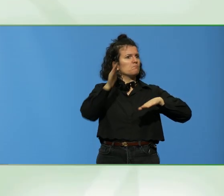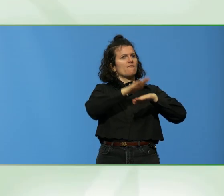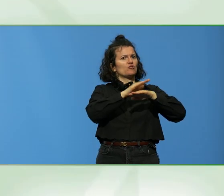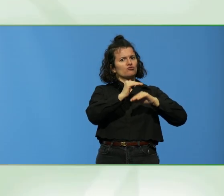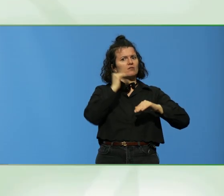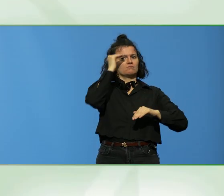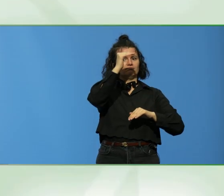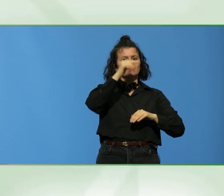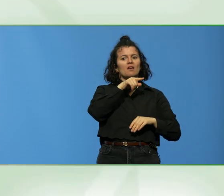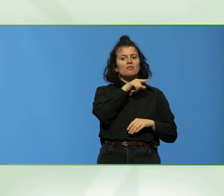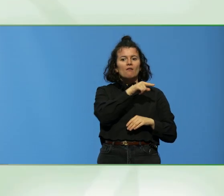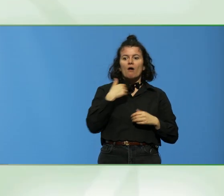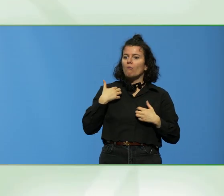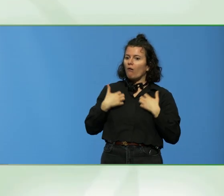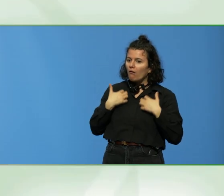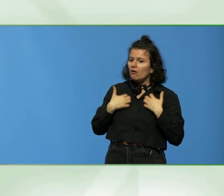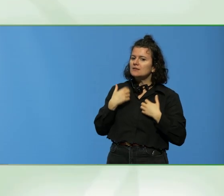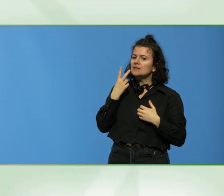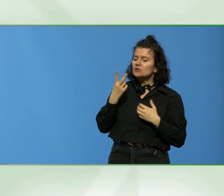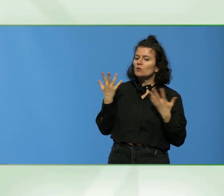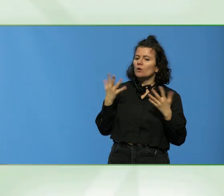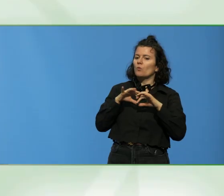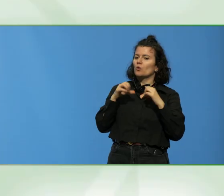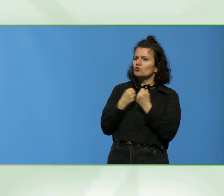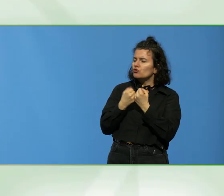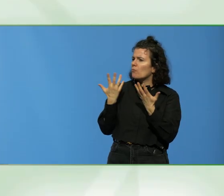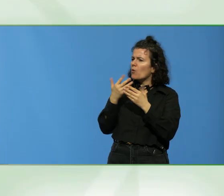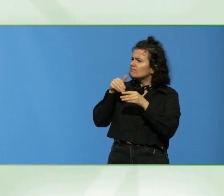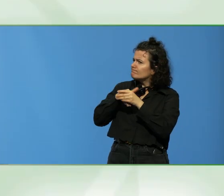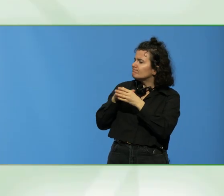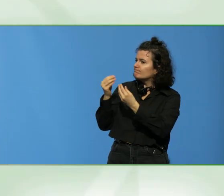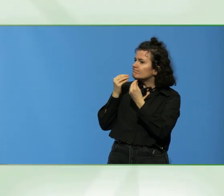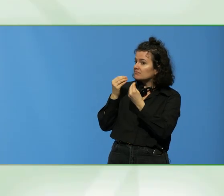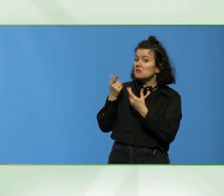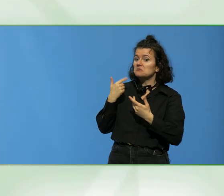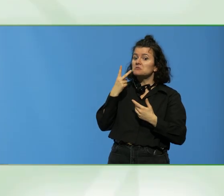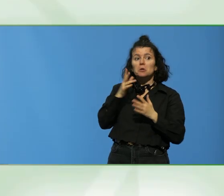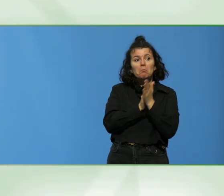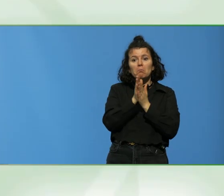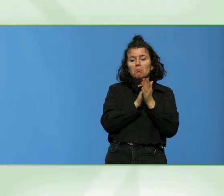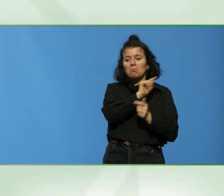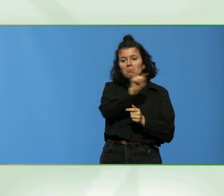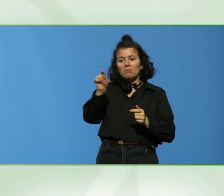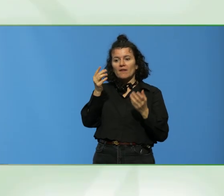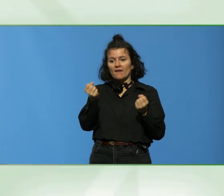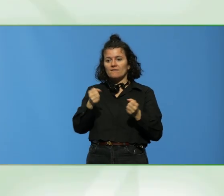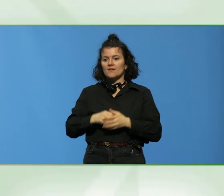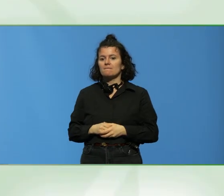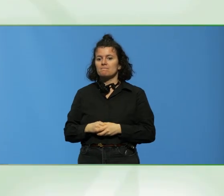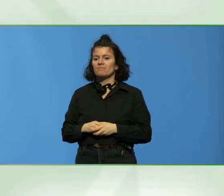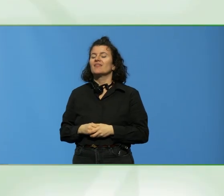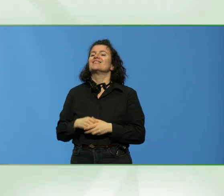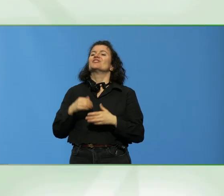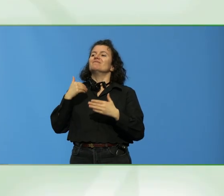Those who run workshops, you know what is very important moments. And that brings me back to your question about